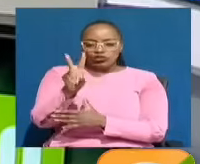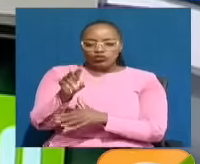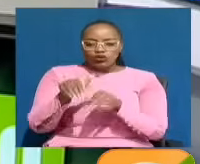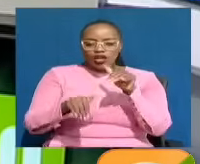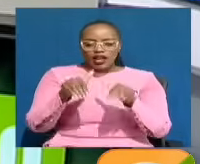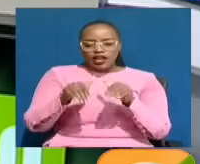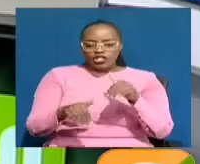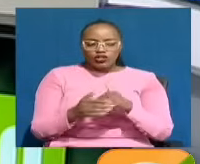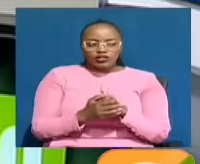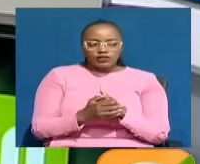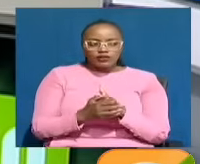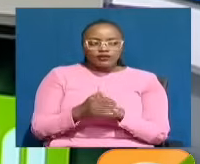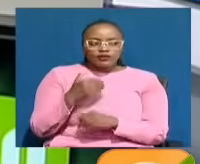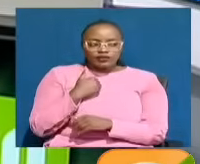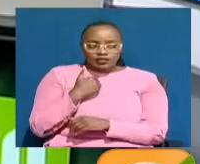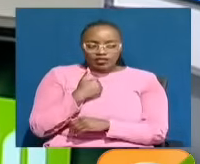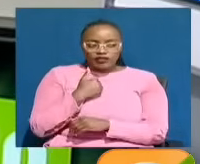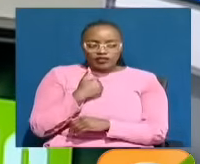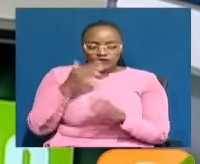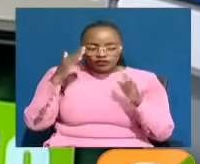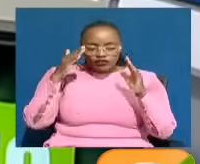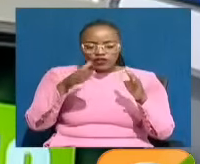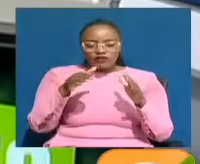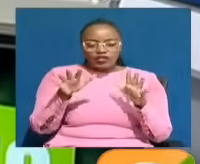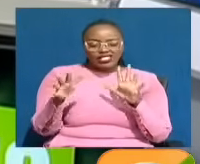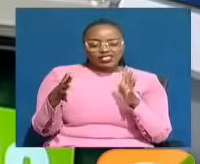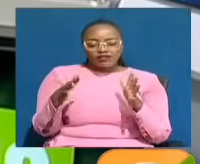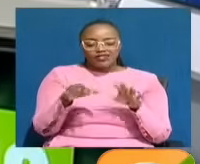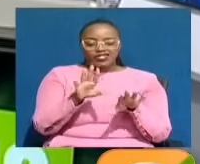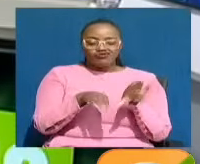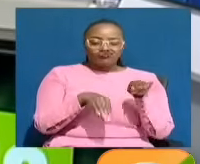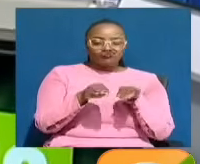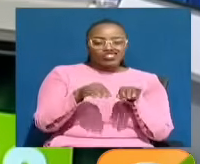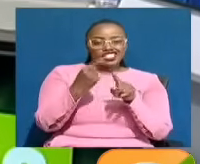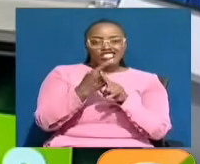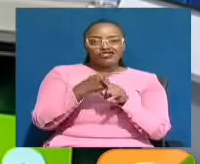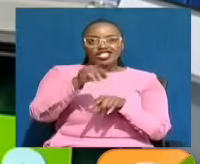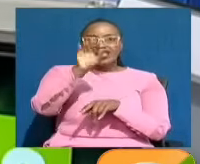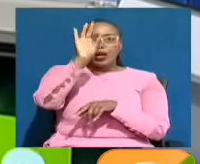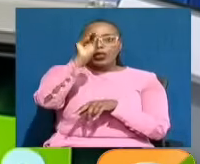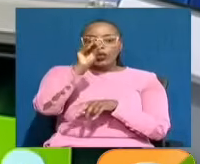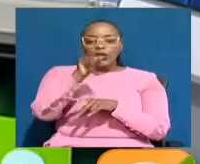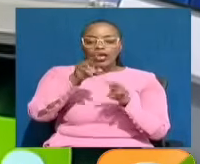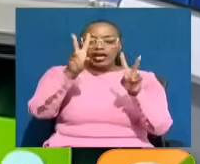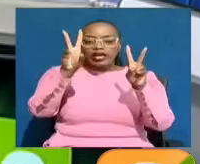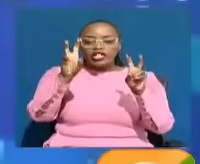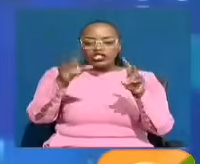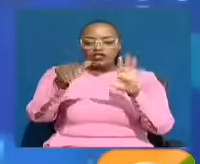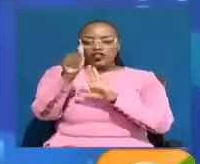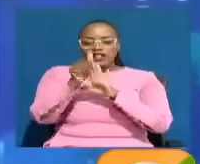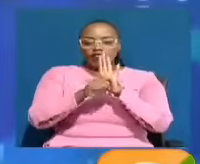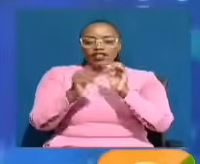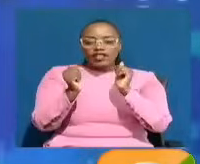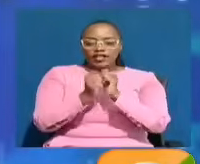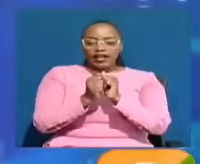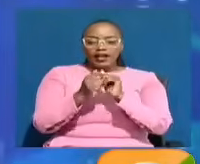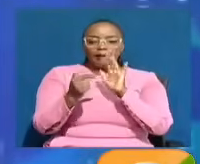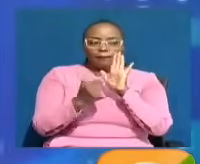We have already looked at this rough set of issues in the agenda and in the 10-point